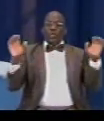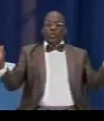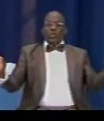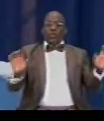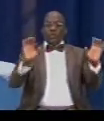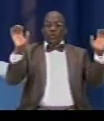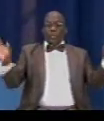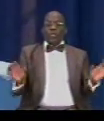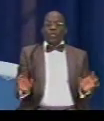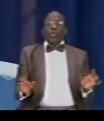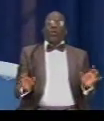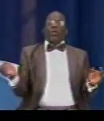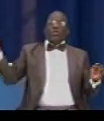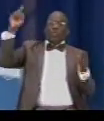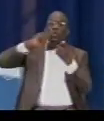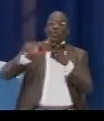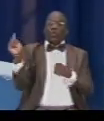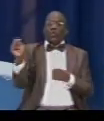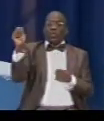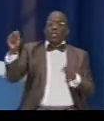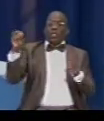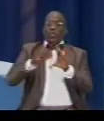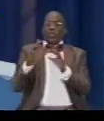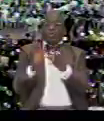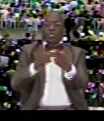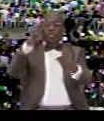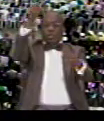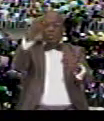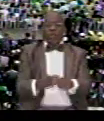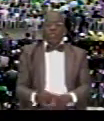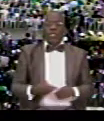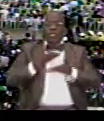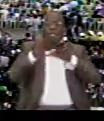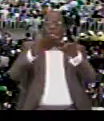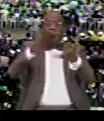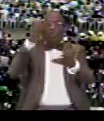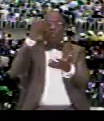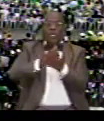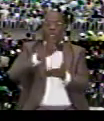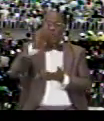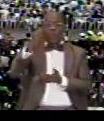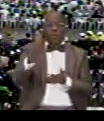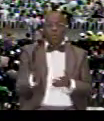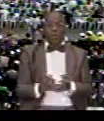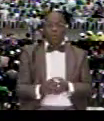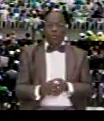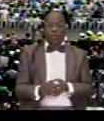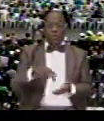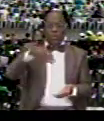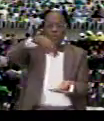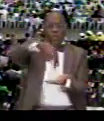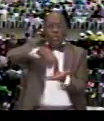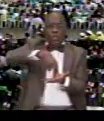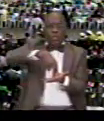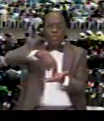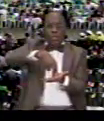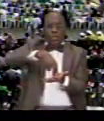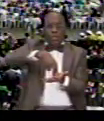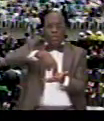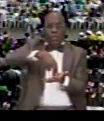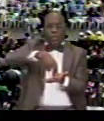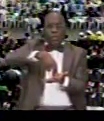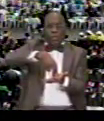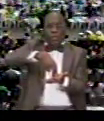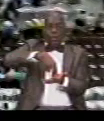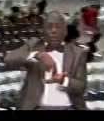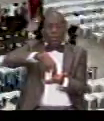in Jesus' name. A louder amen. Shall we rise up together as